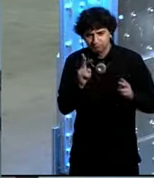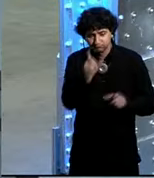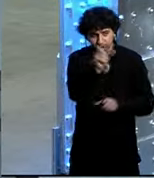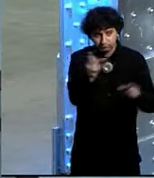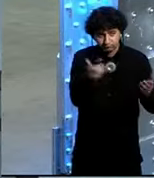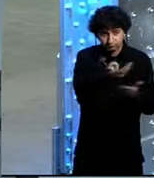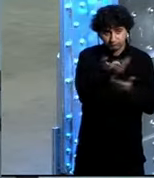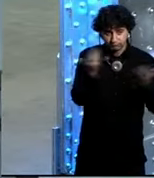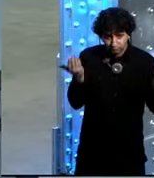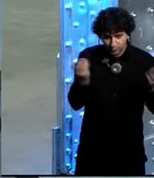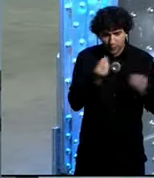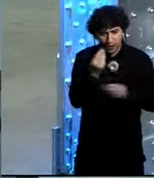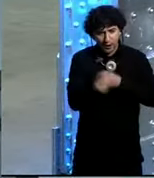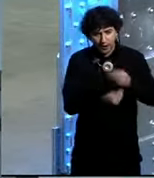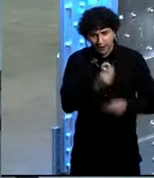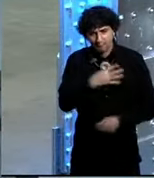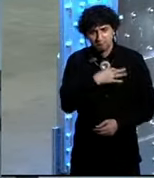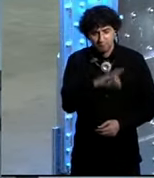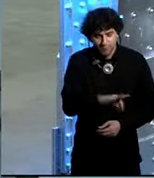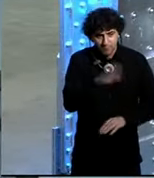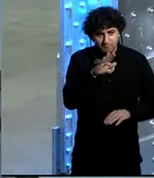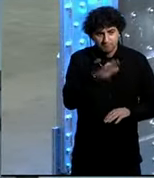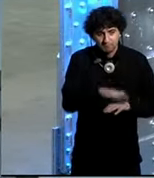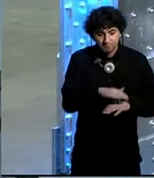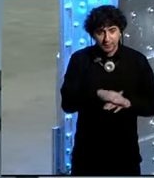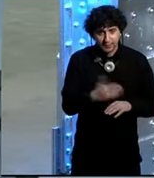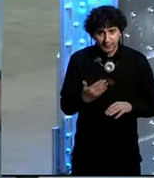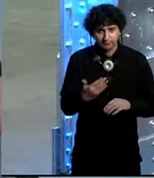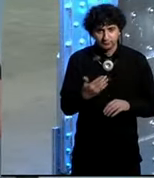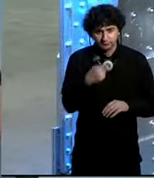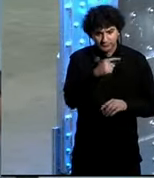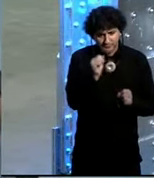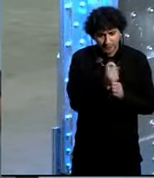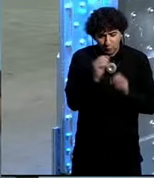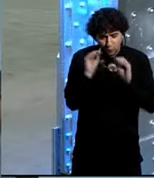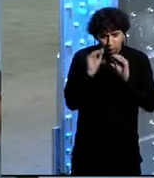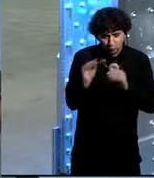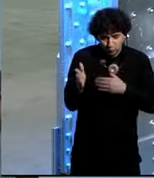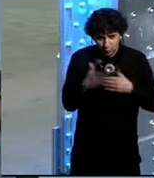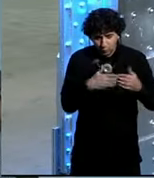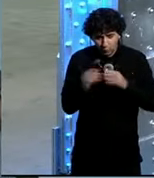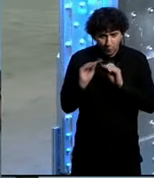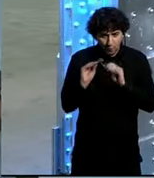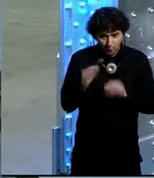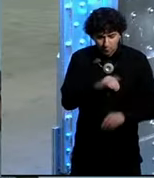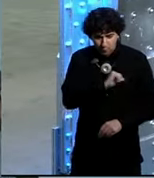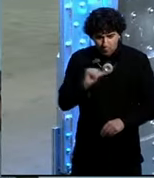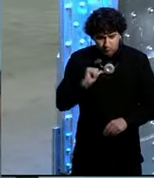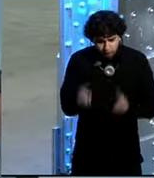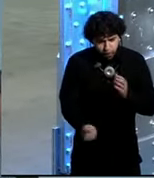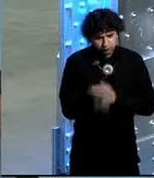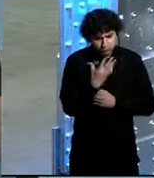and then create their own interesting works in different ways. So I think in the end we don't become